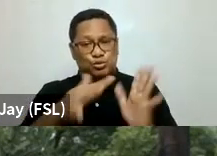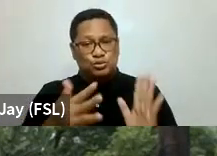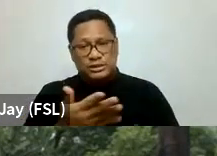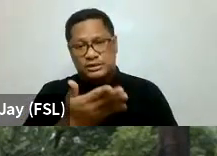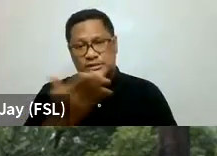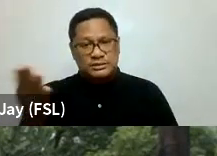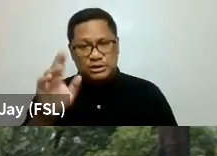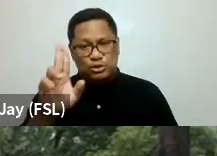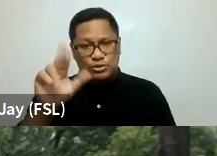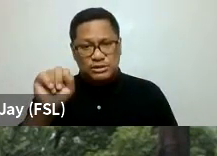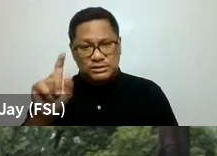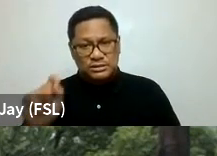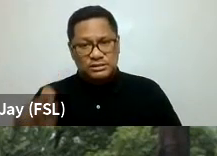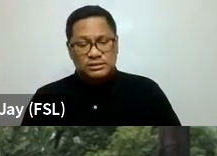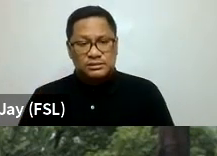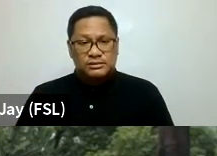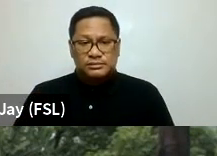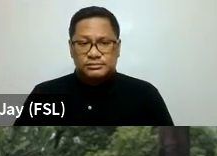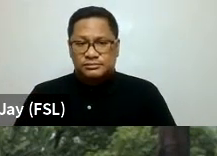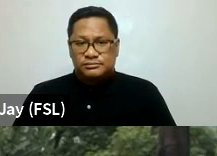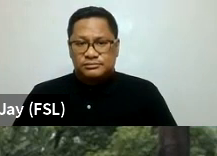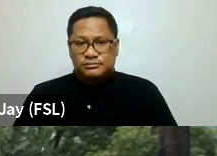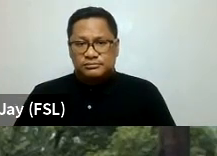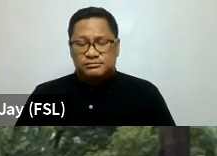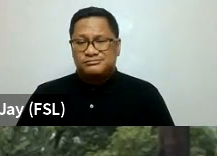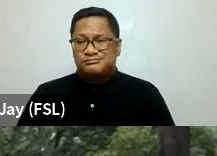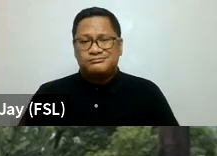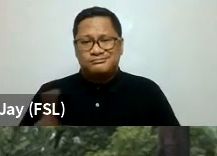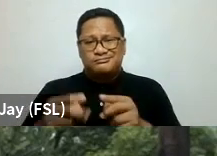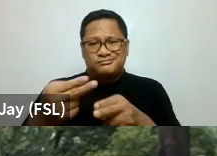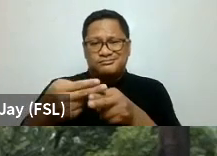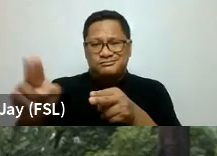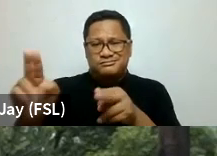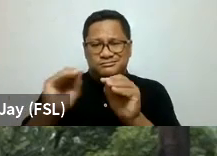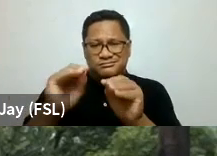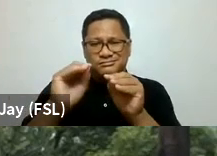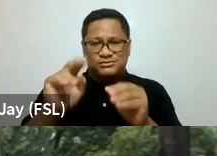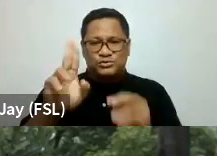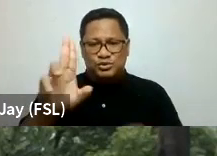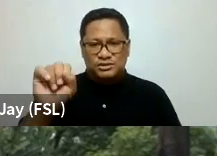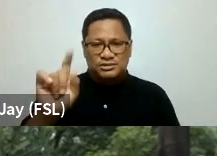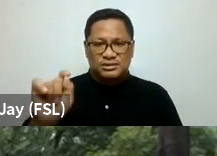UST. Okay. Kaya lang, short-lived din ako sa UST.